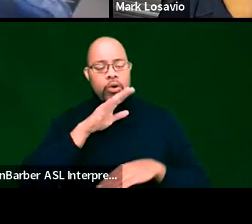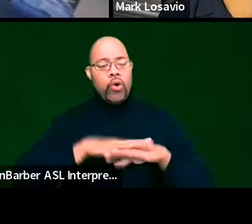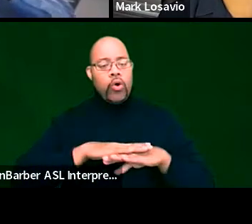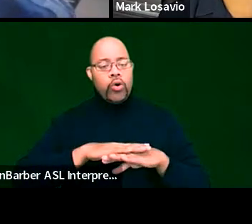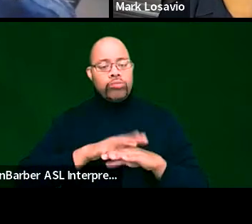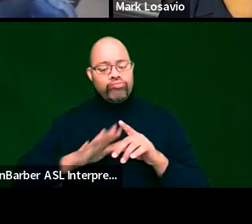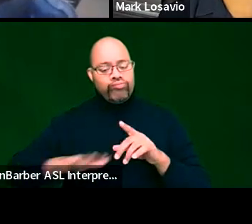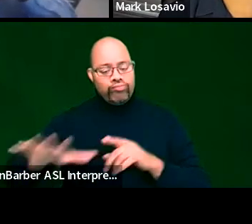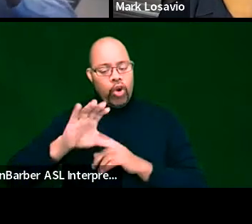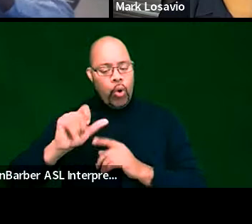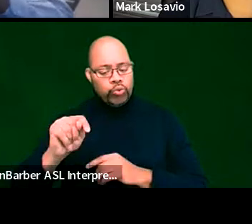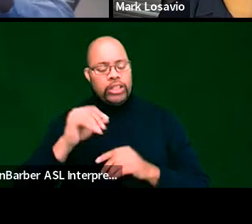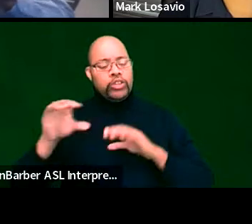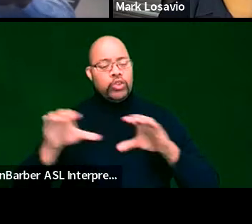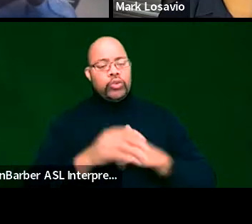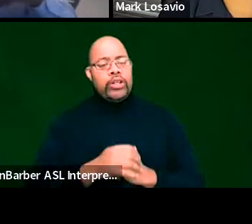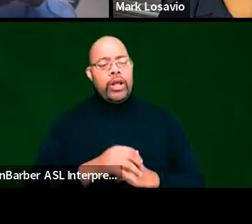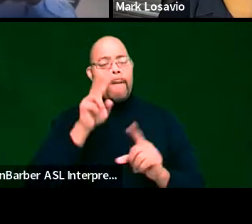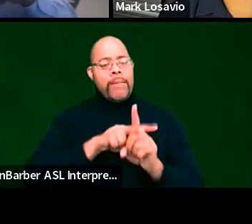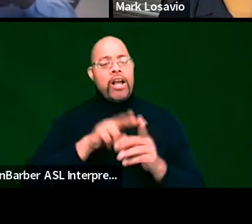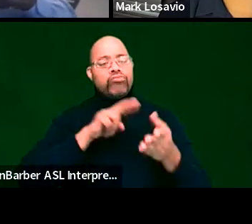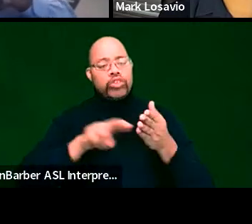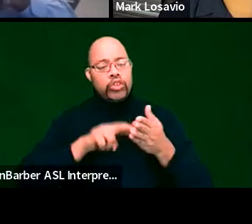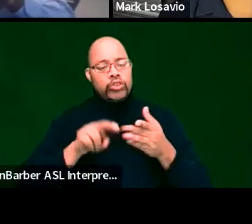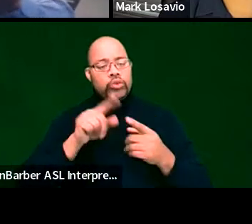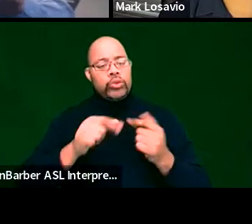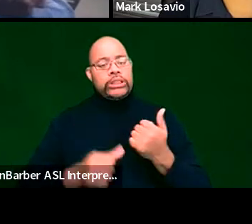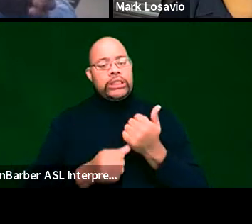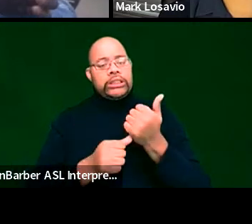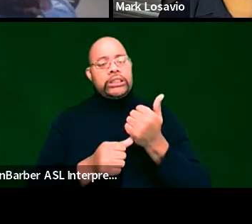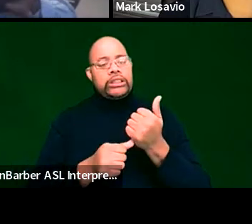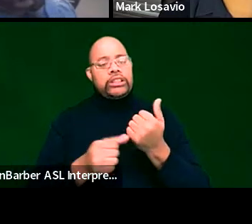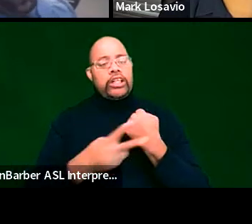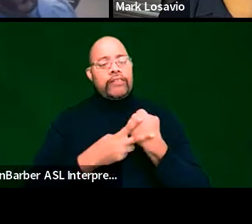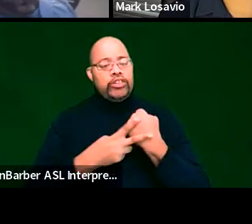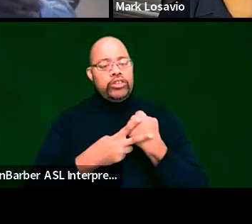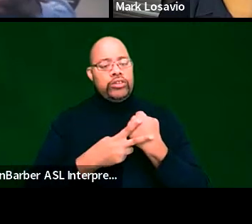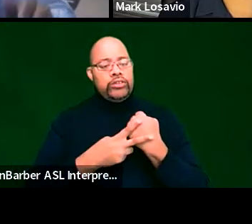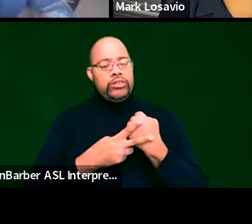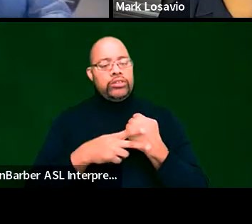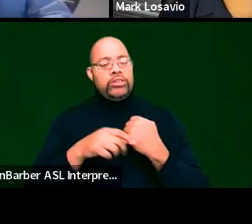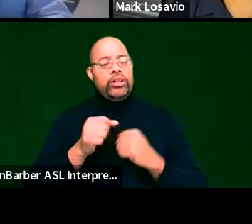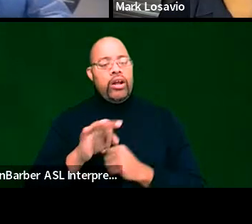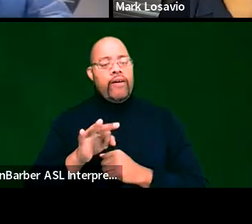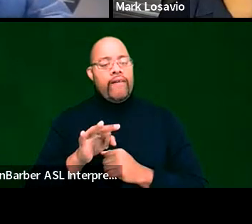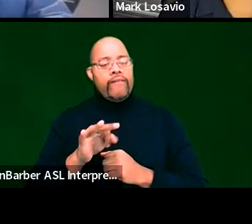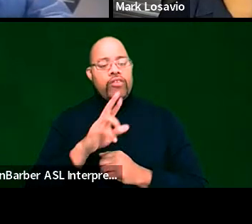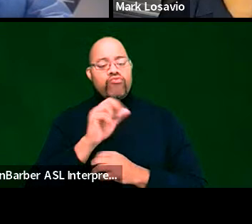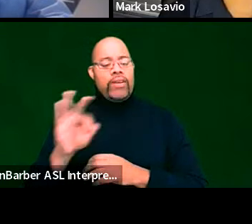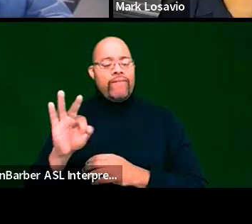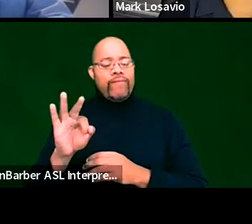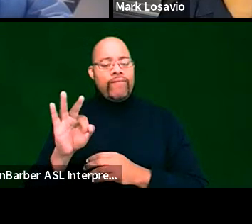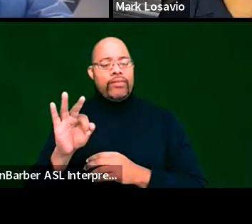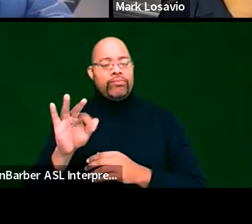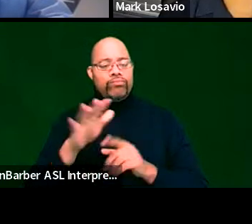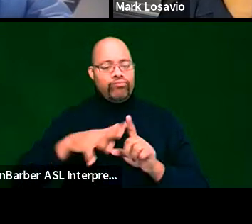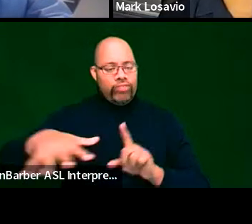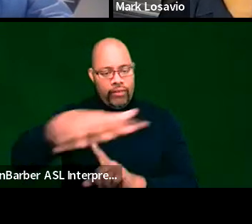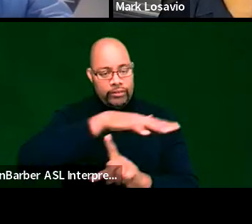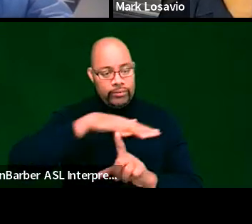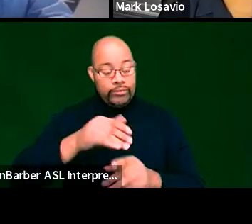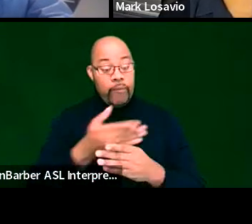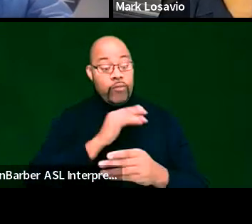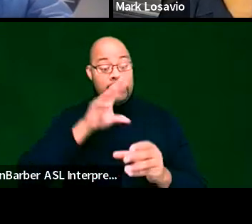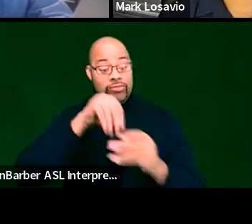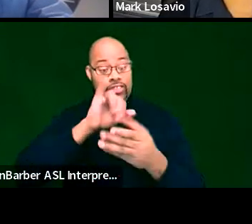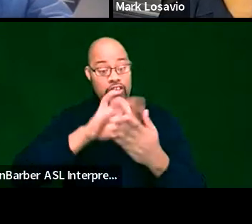coast, and conducting applied research to assist the conservation and stewardships of reef habits. Prior to stepping into